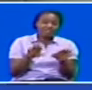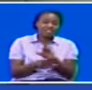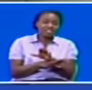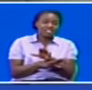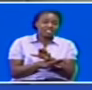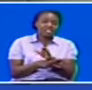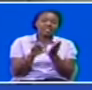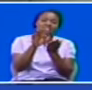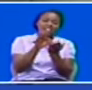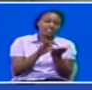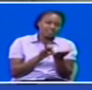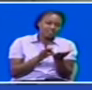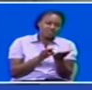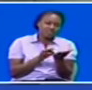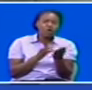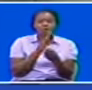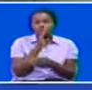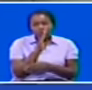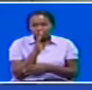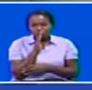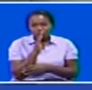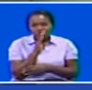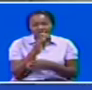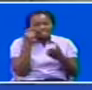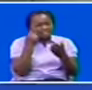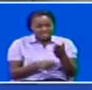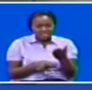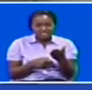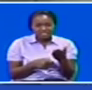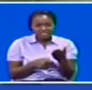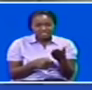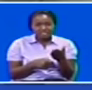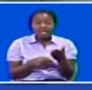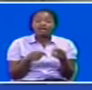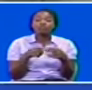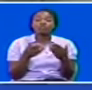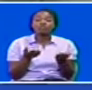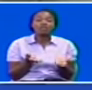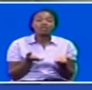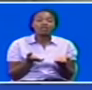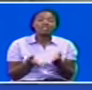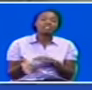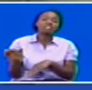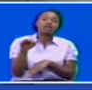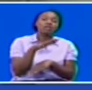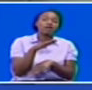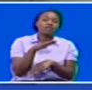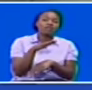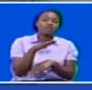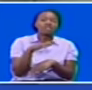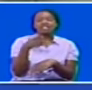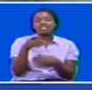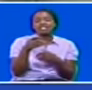the accounts, borrowed on its tax revenues till it is above its credit